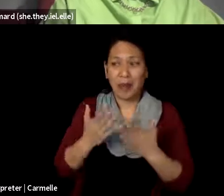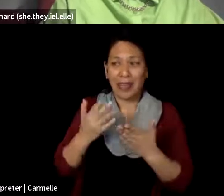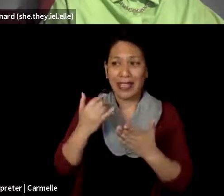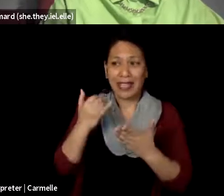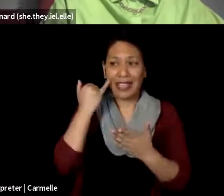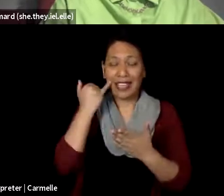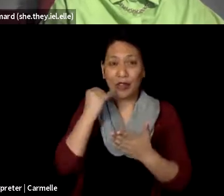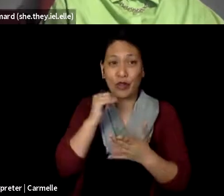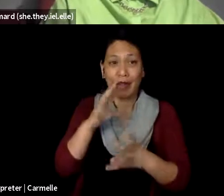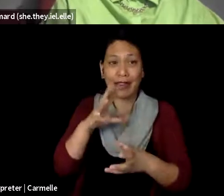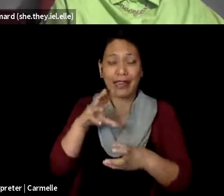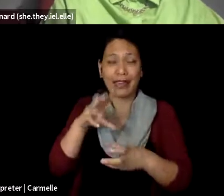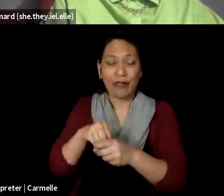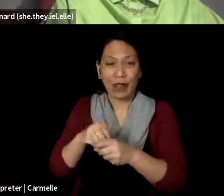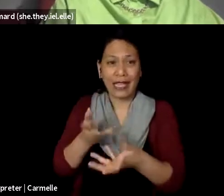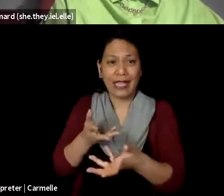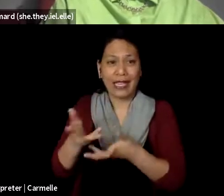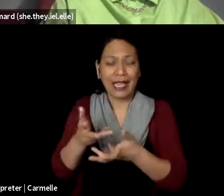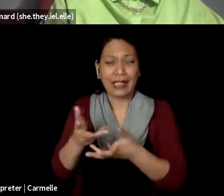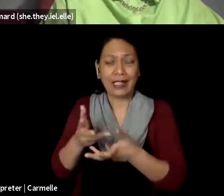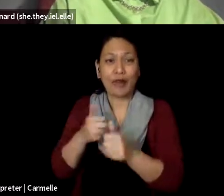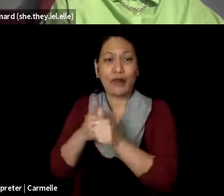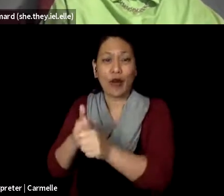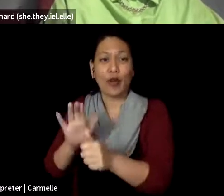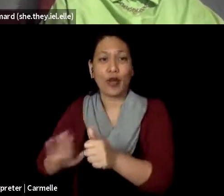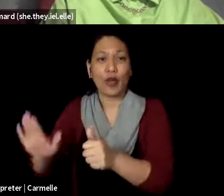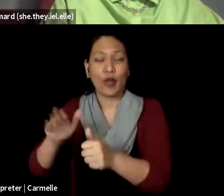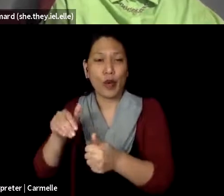not engaging with our types of work.